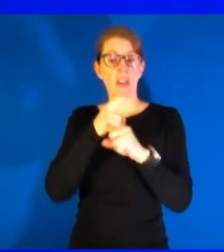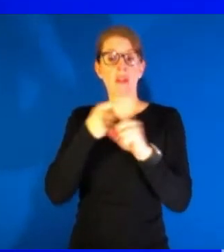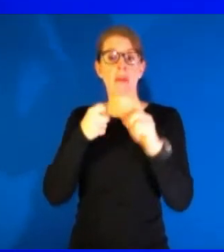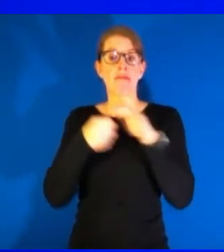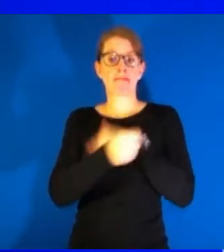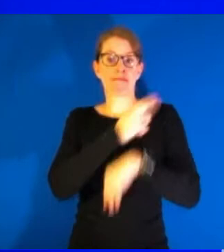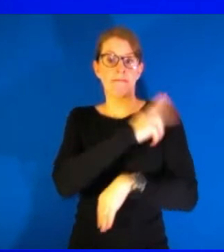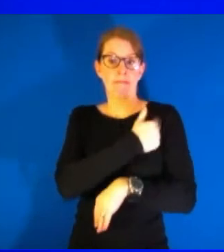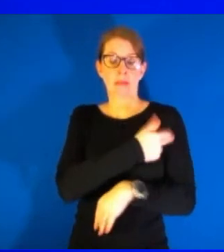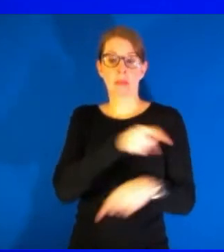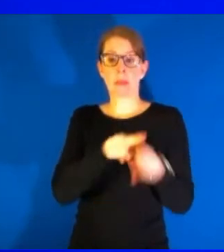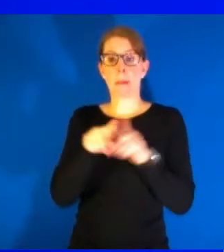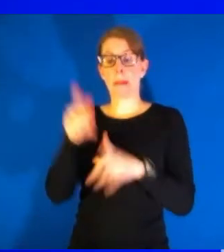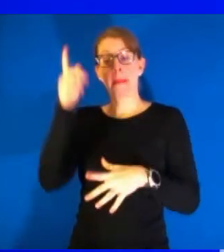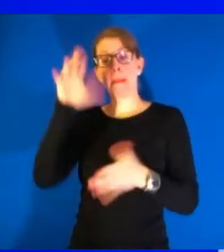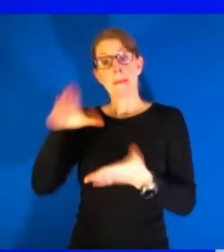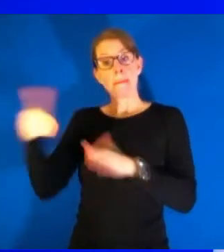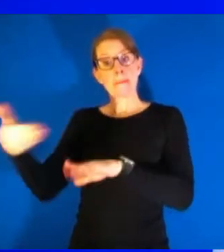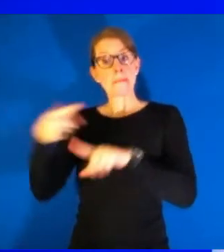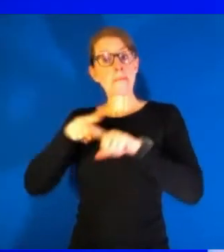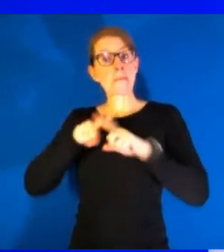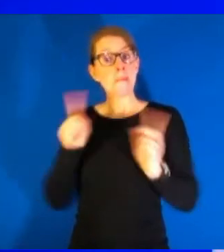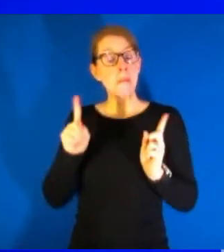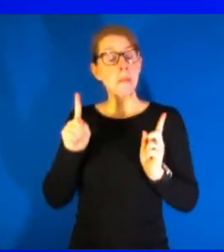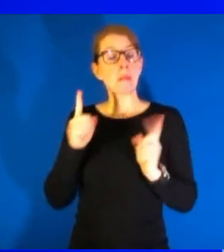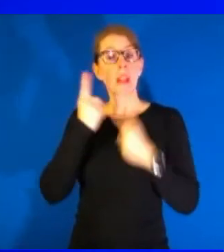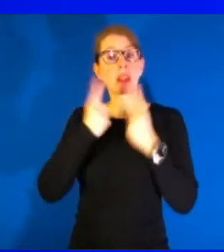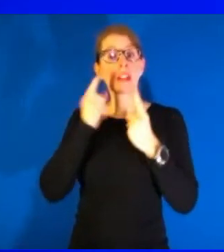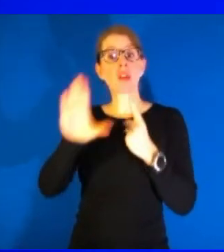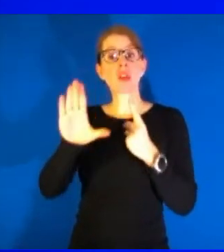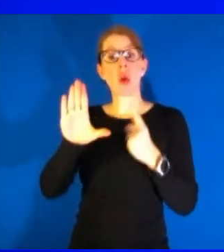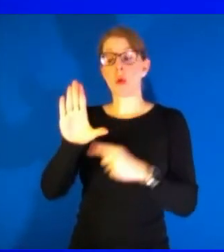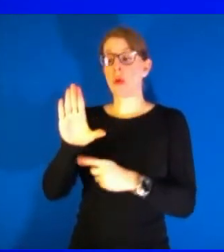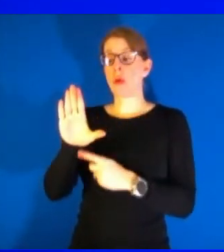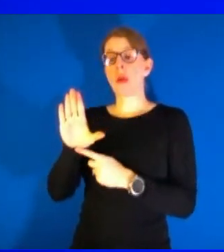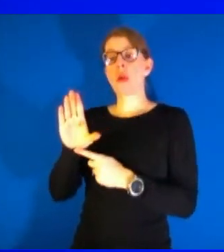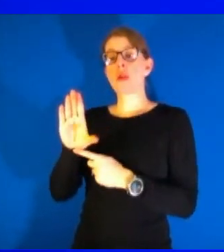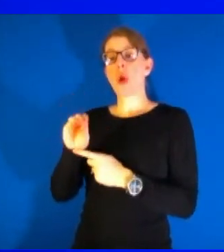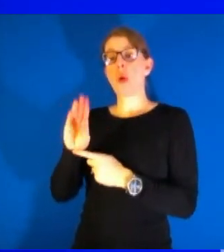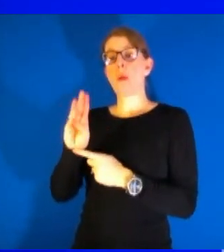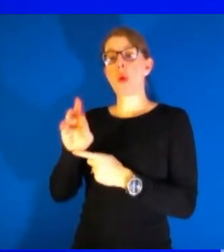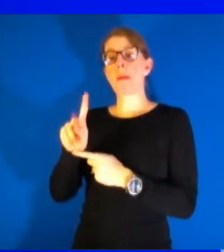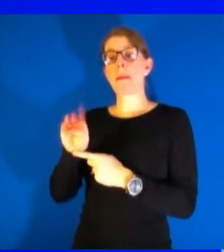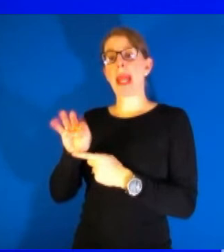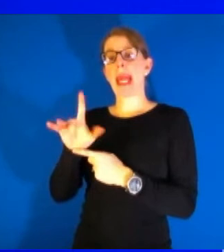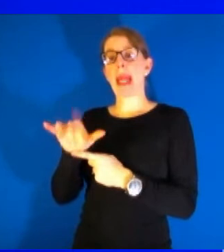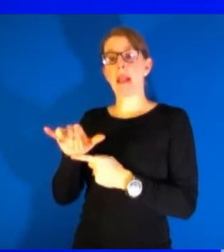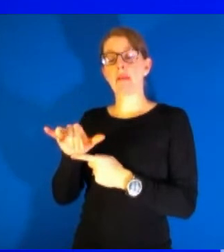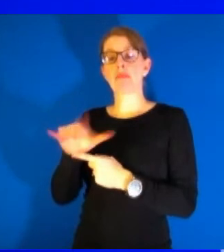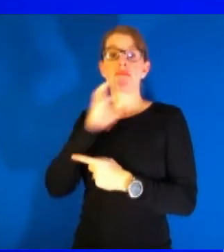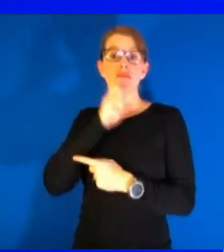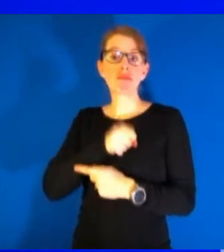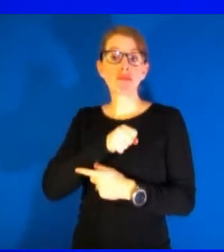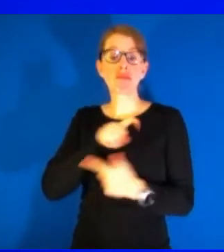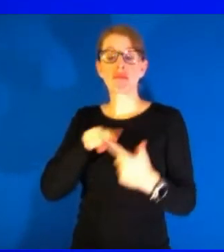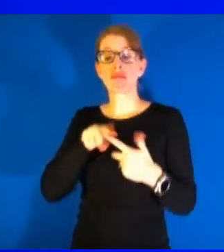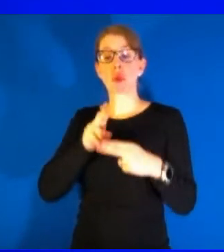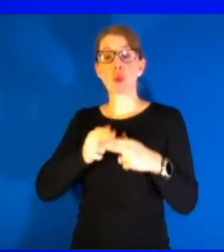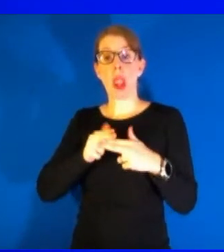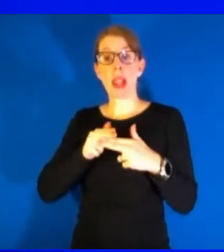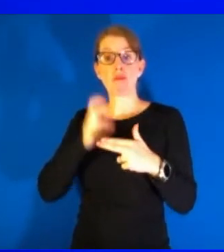death. But consider your comorbidities, things like age, weight or